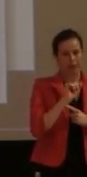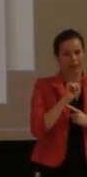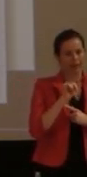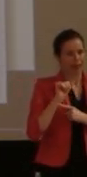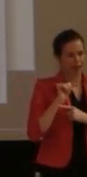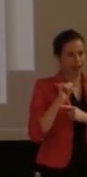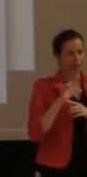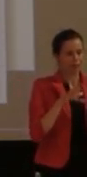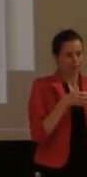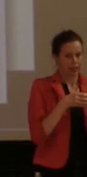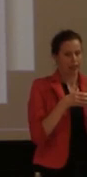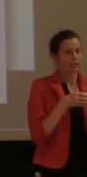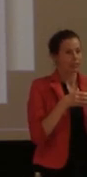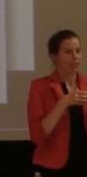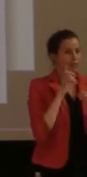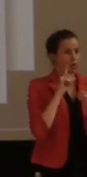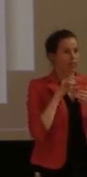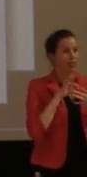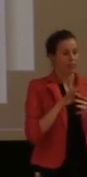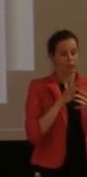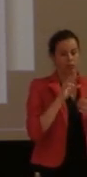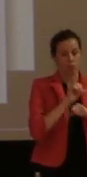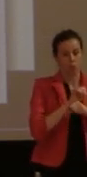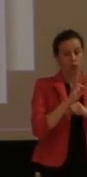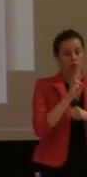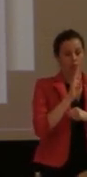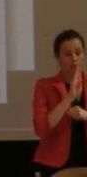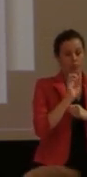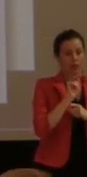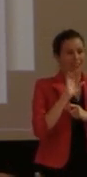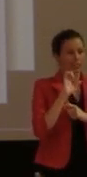availability of this researcher workbench in 2019.